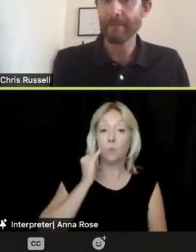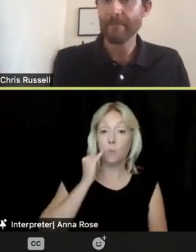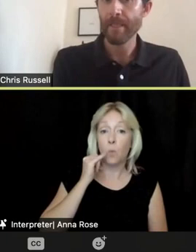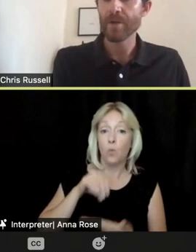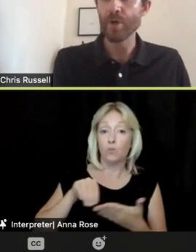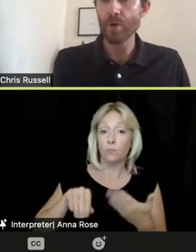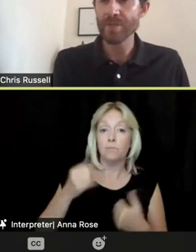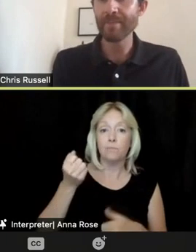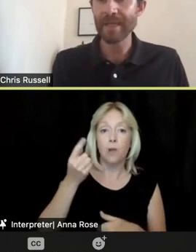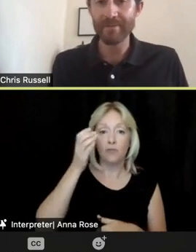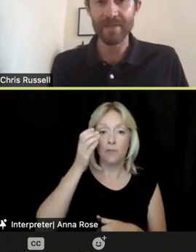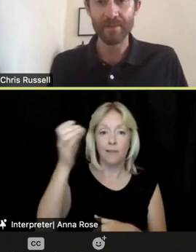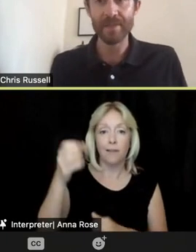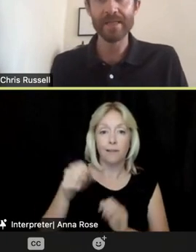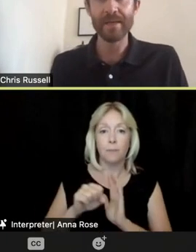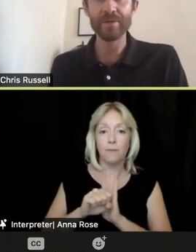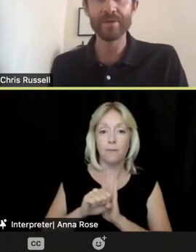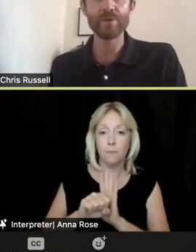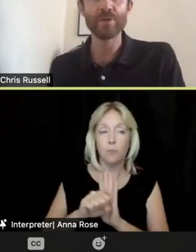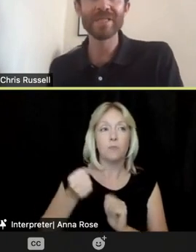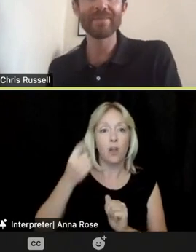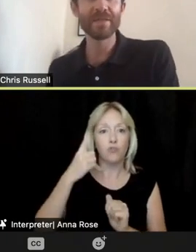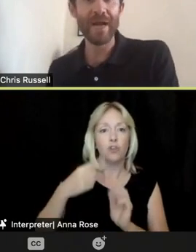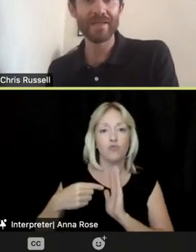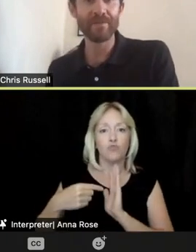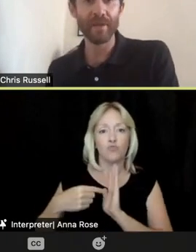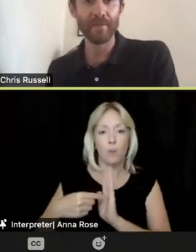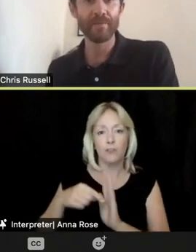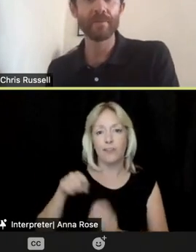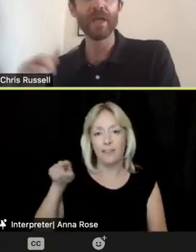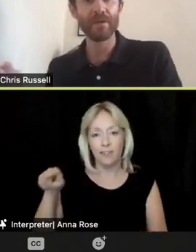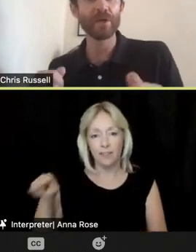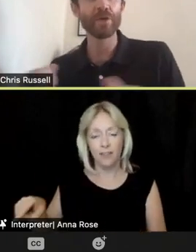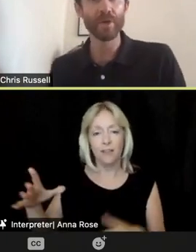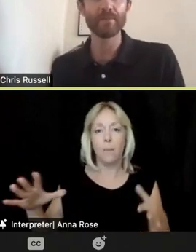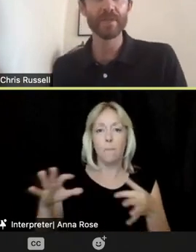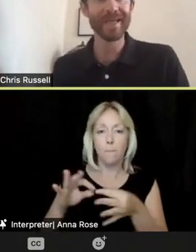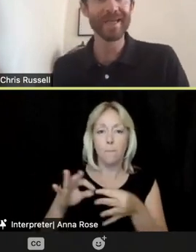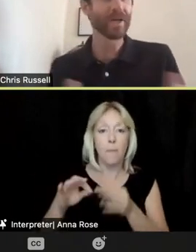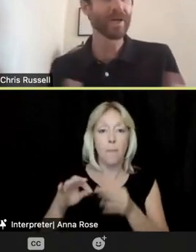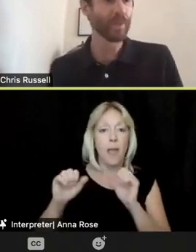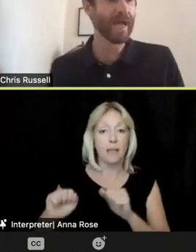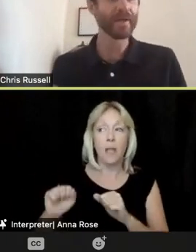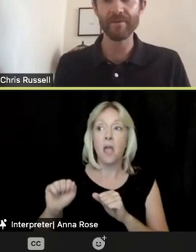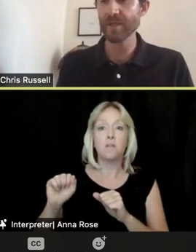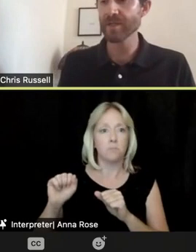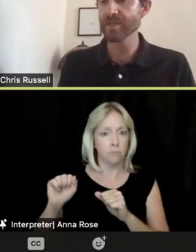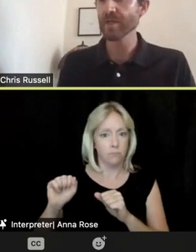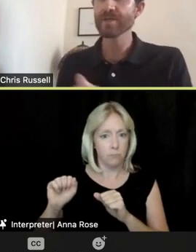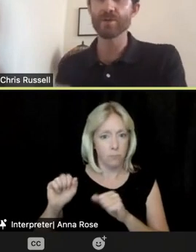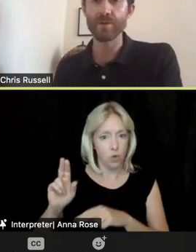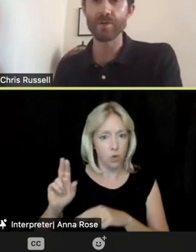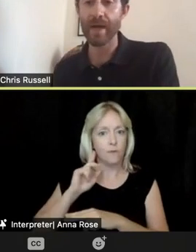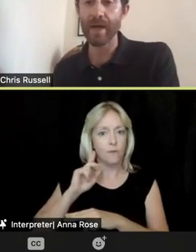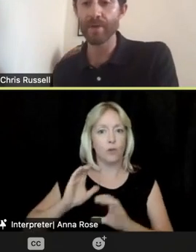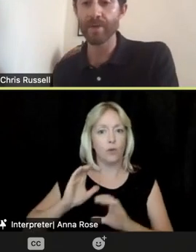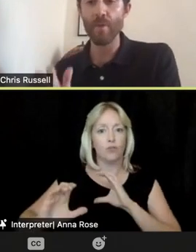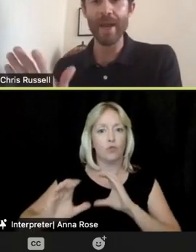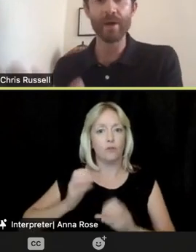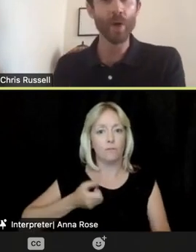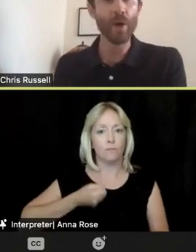symbolism, knows the meaning of symbols, is able to use them expressively, individually, to connect with activities,